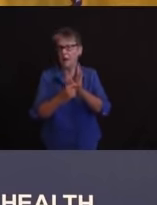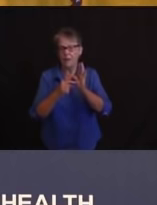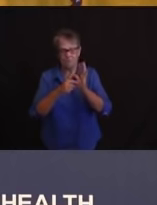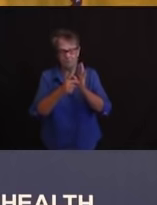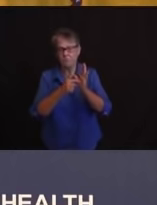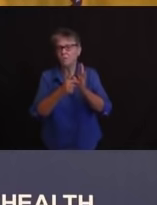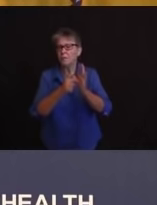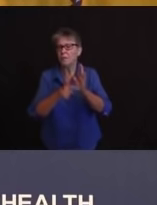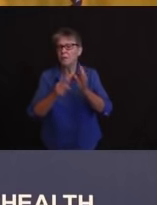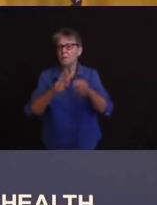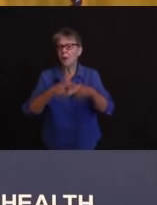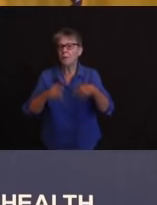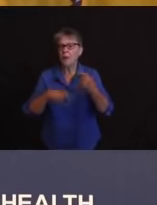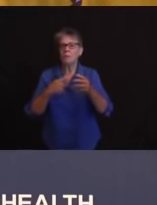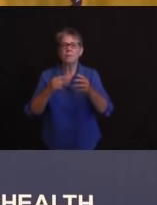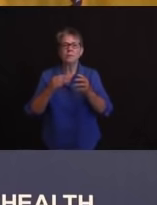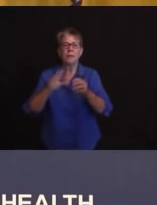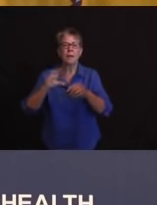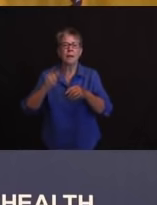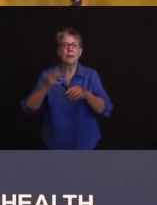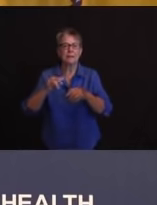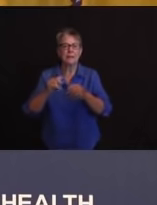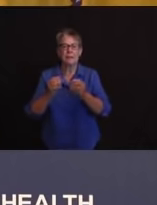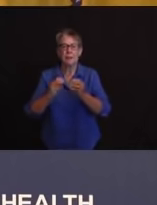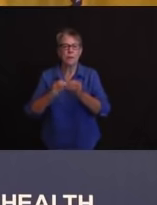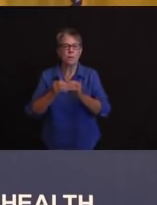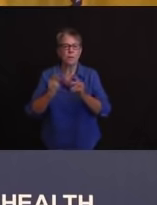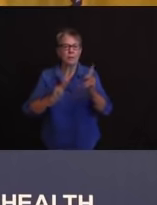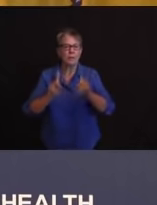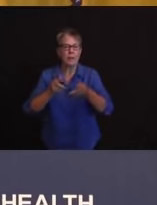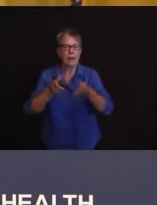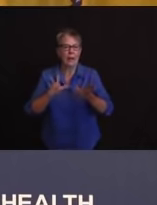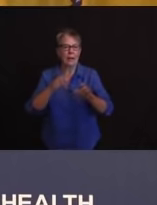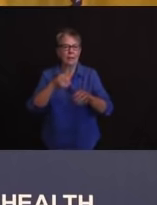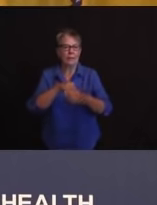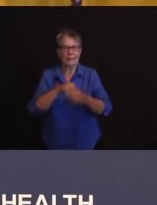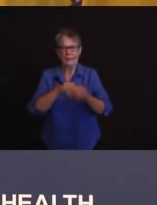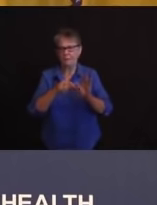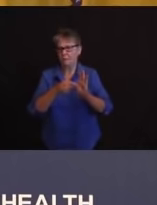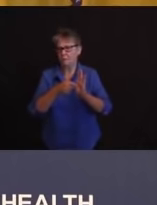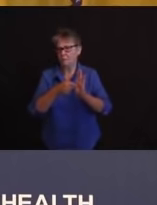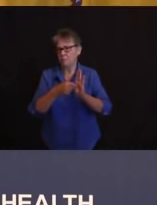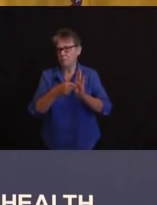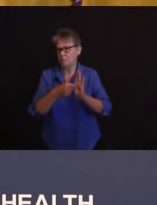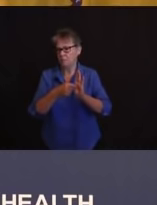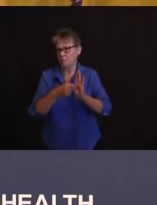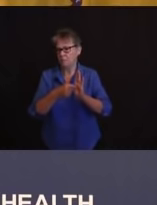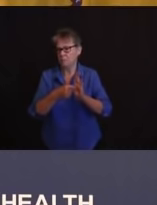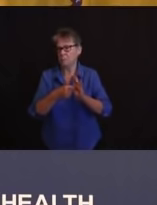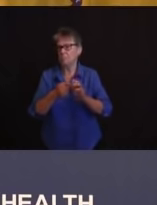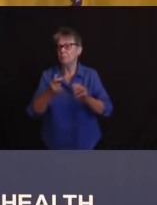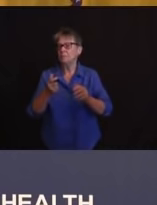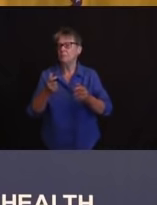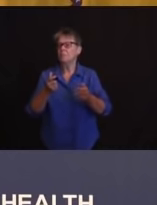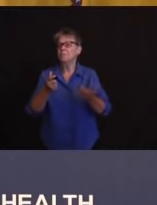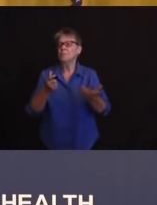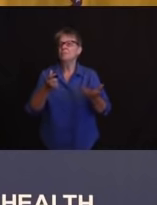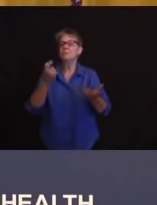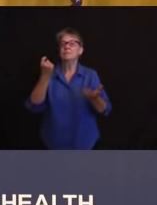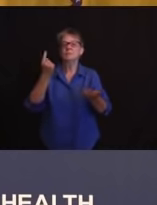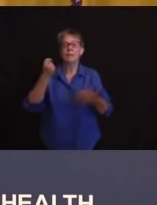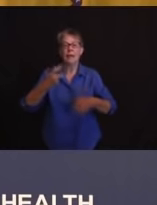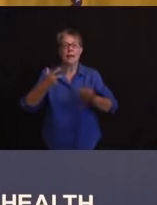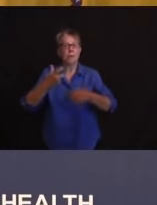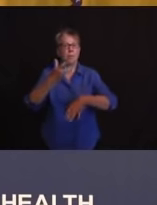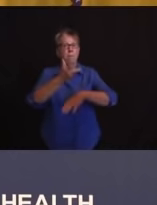spaces that you can park a car in. Other communities that don't have a parking lot reality are going to do it by putting